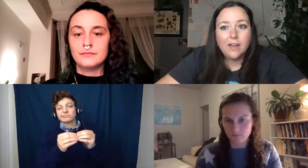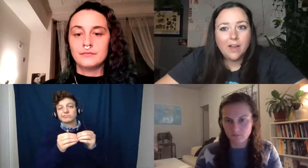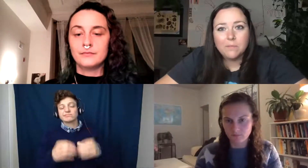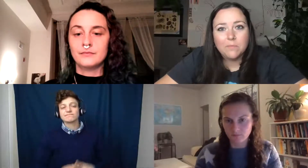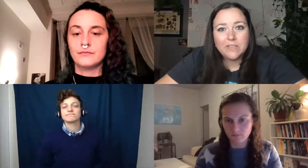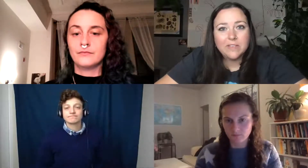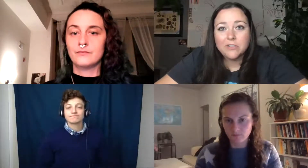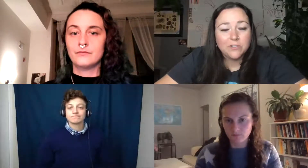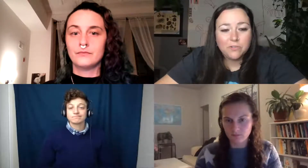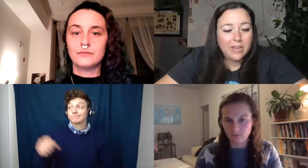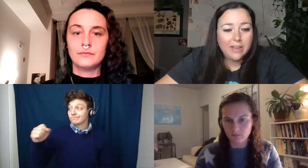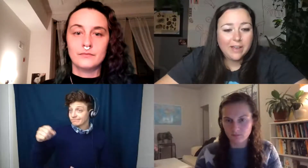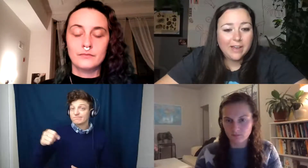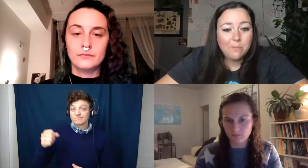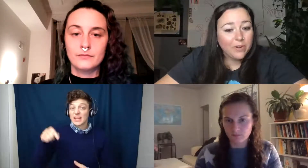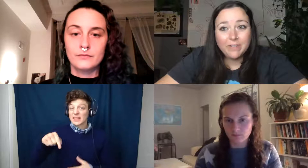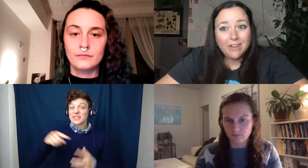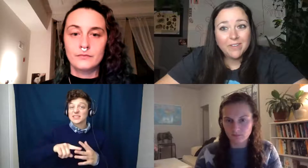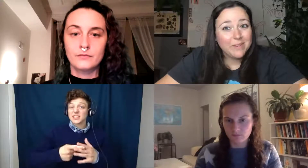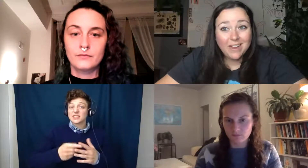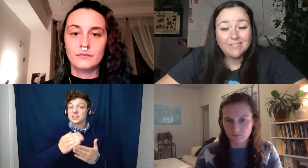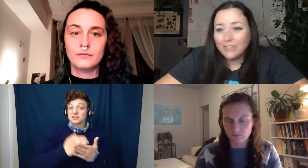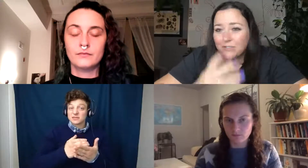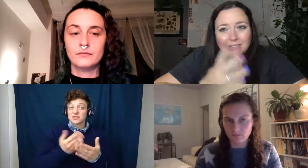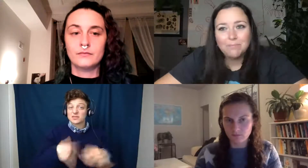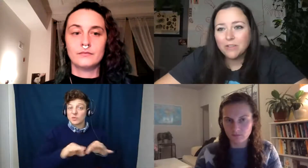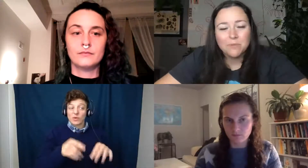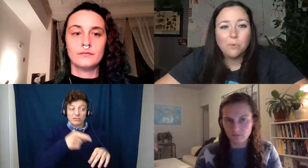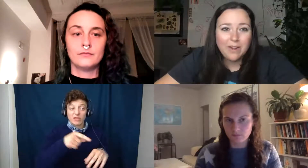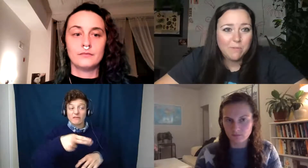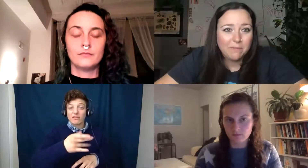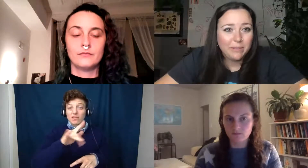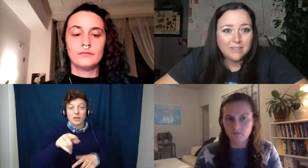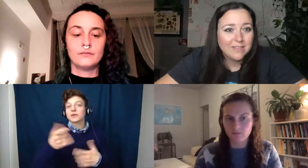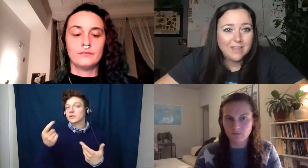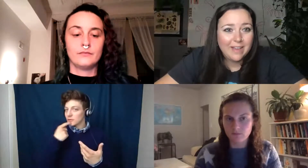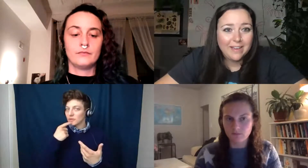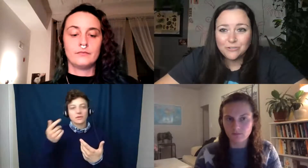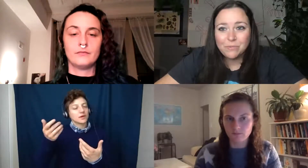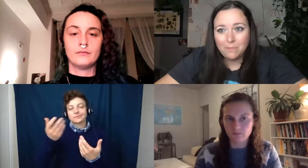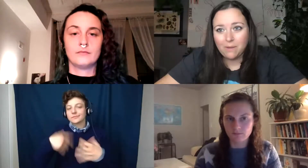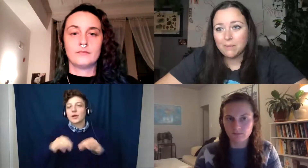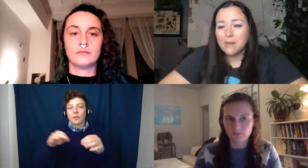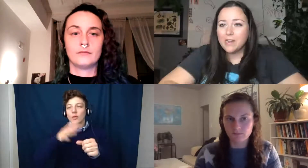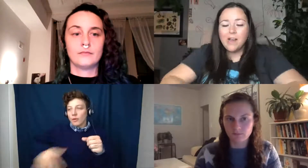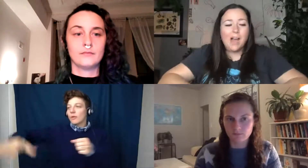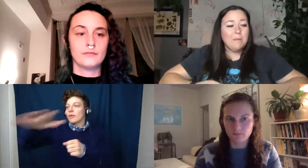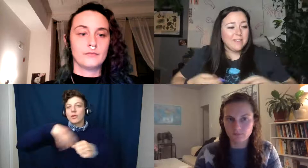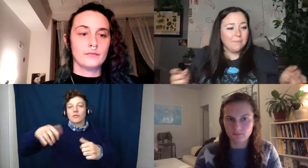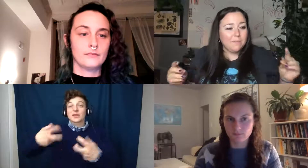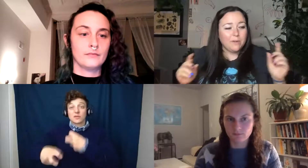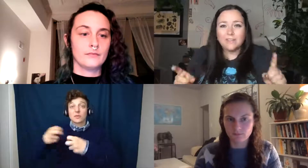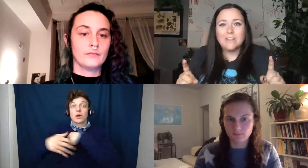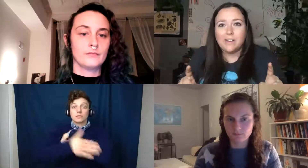yeah. This is an issue that's really important to Philadelphia, but not, like you said, but also important everywhere because this is a countrywide problem. But I'm